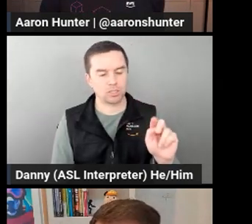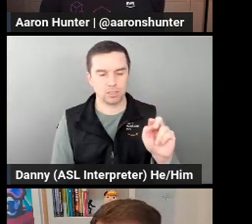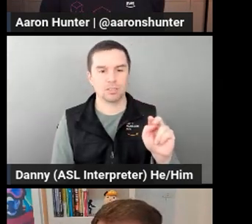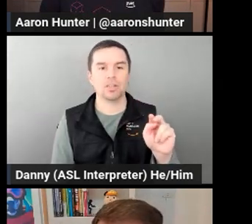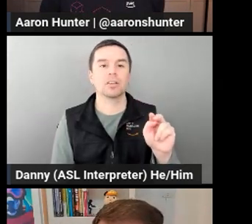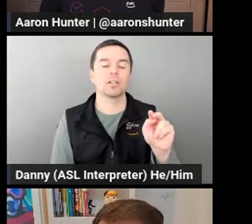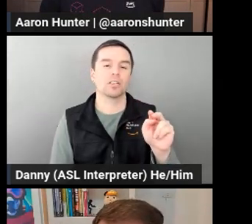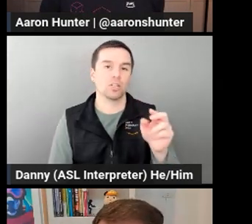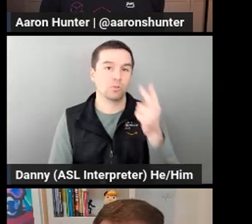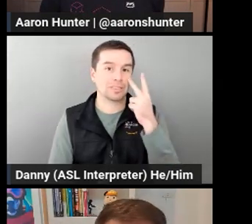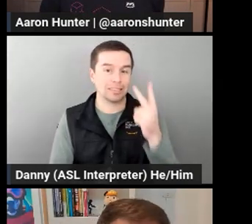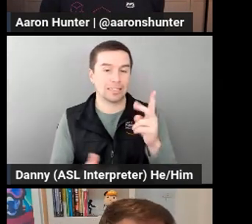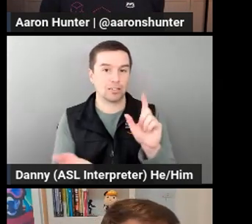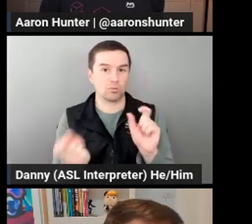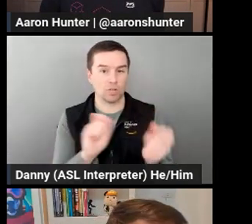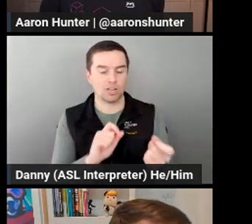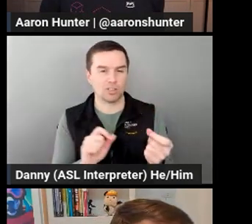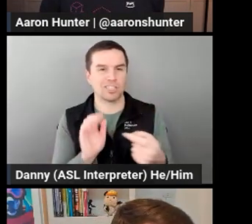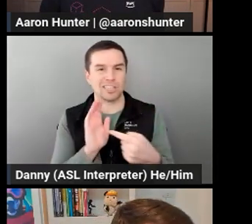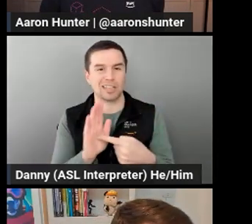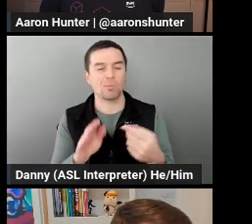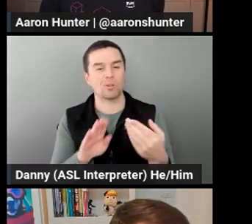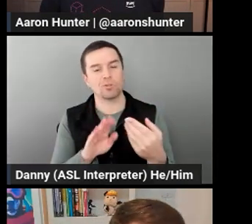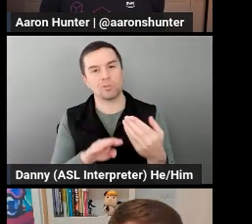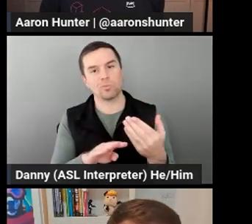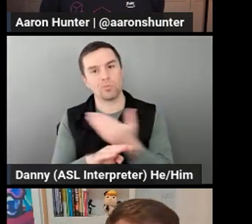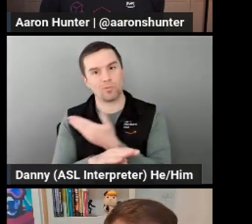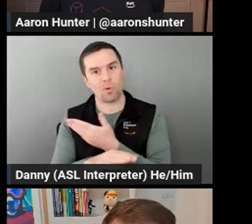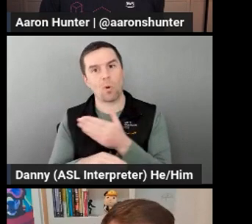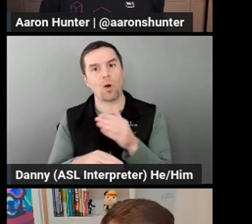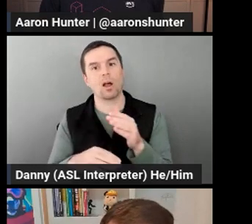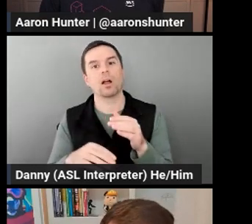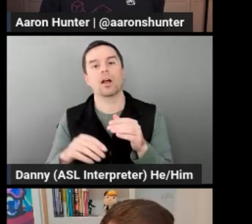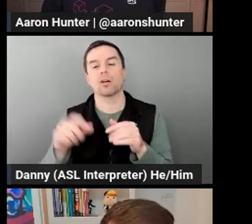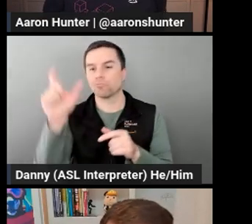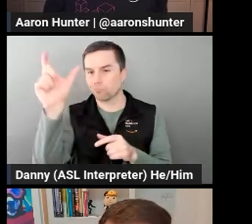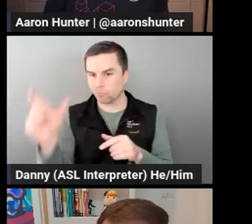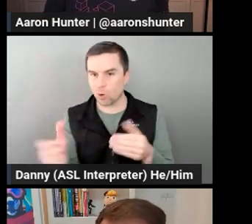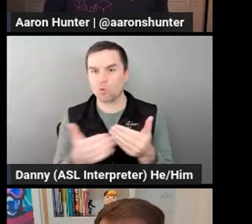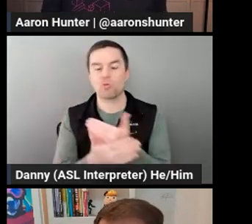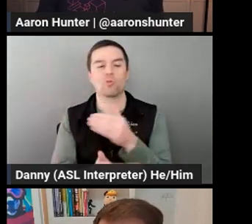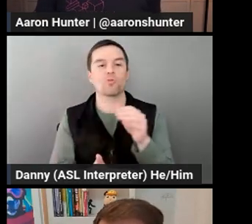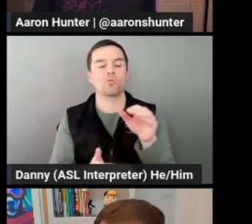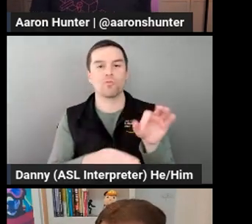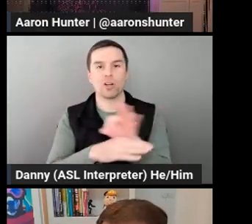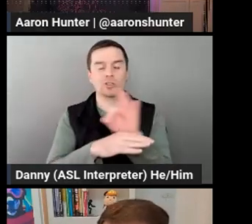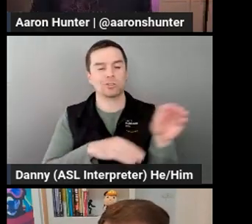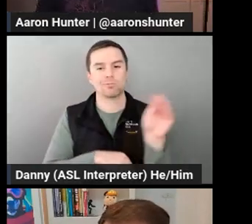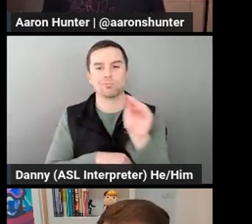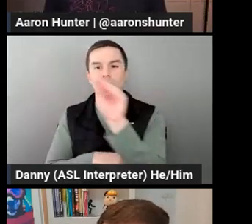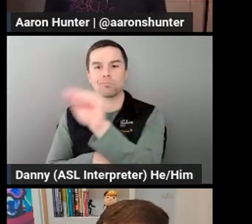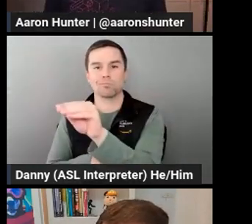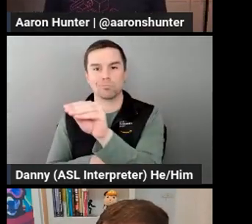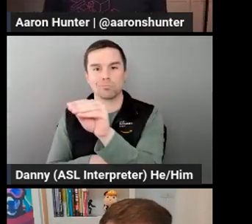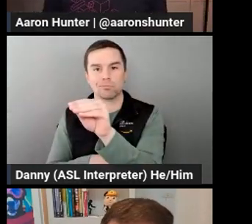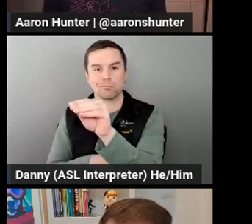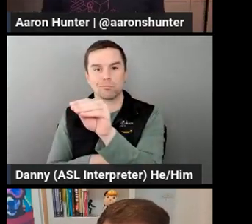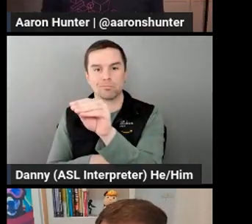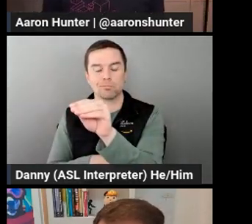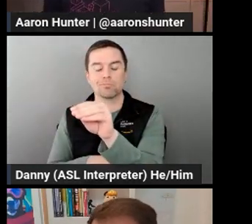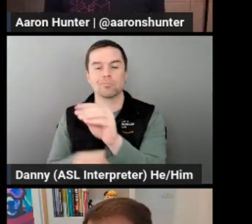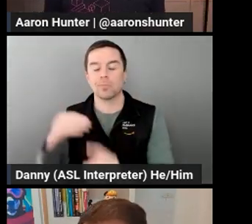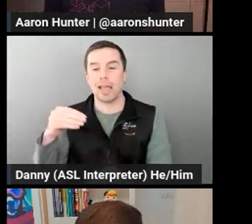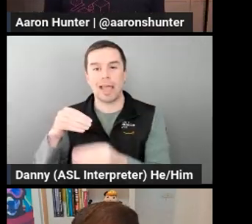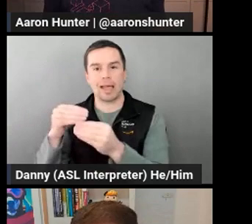instance, I showed earlier a new function that I drag on gets scaffolded in this direction. There's the new one, function 2, that gets